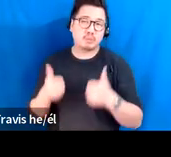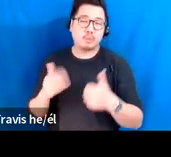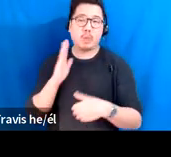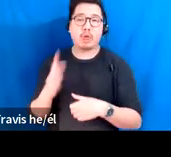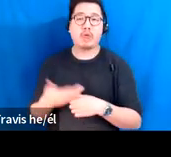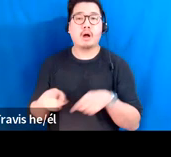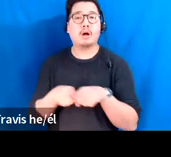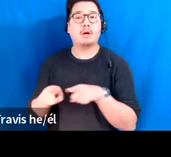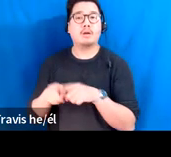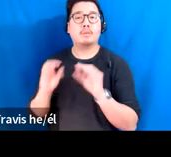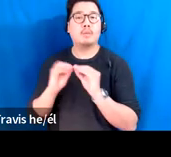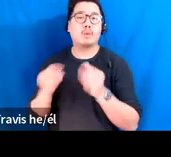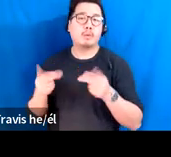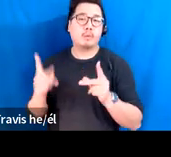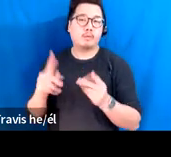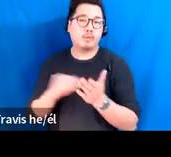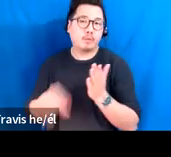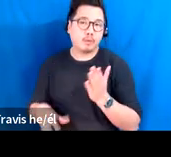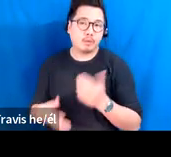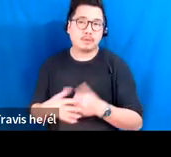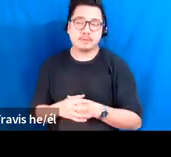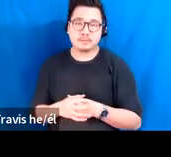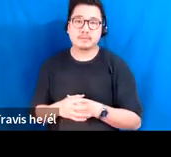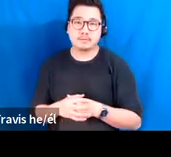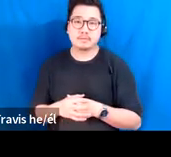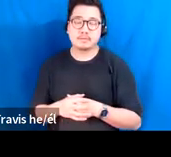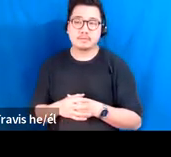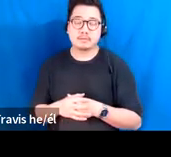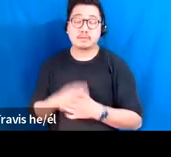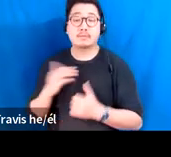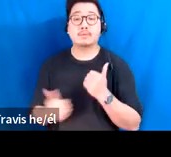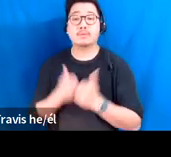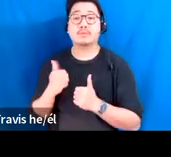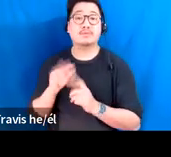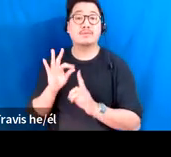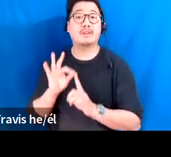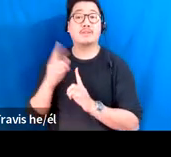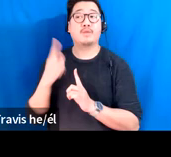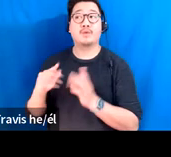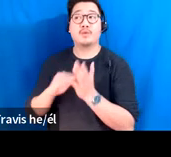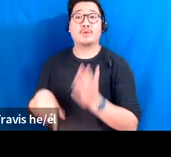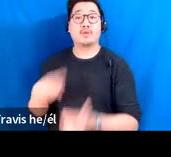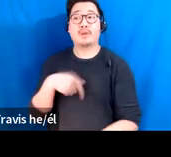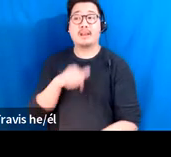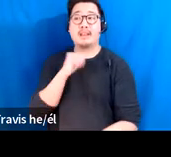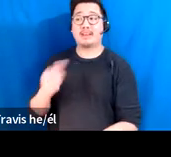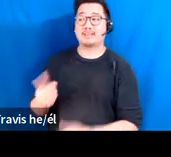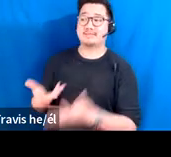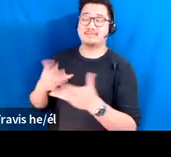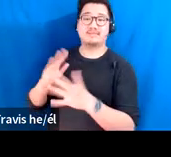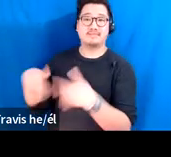opportunities for our students most especially for students who we have historically not served well